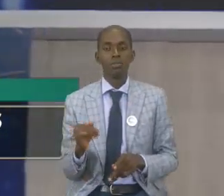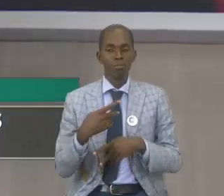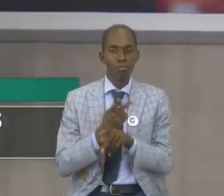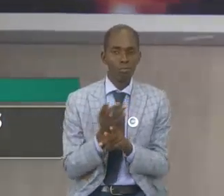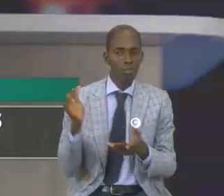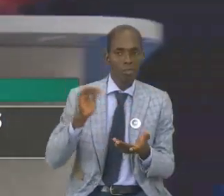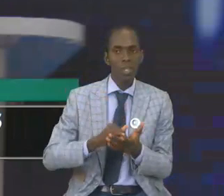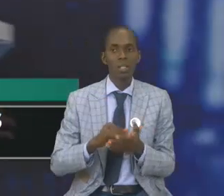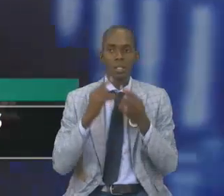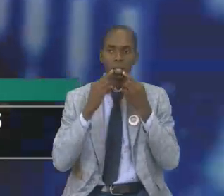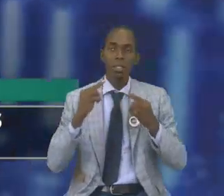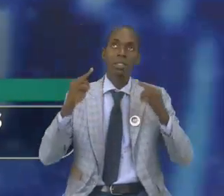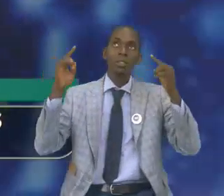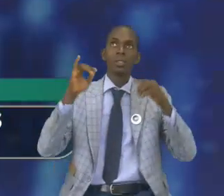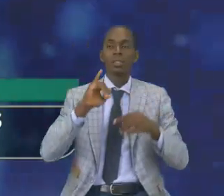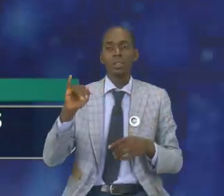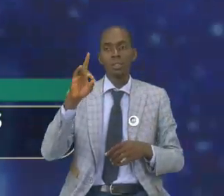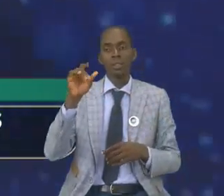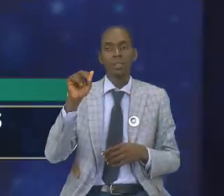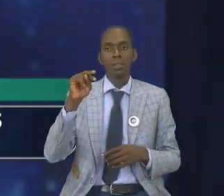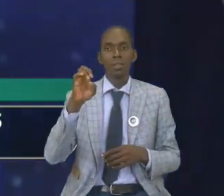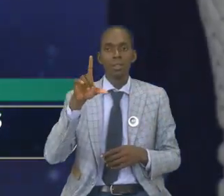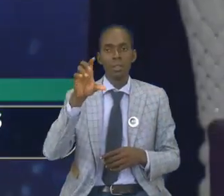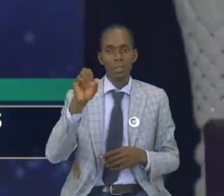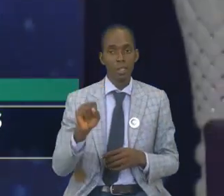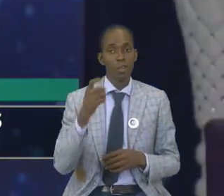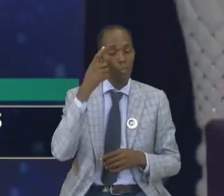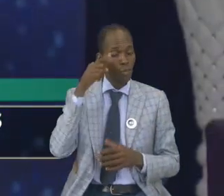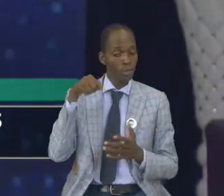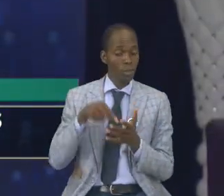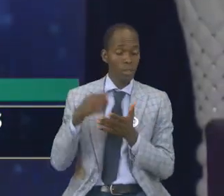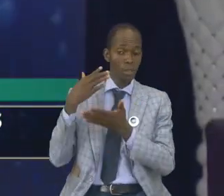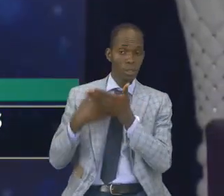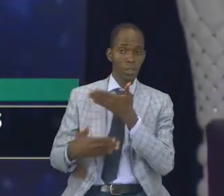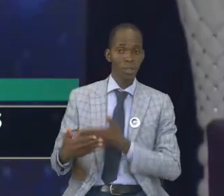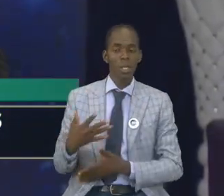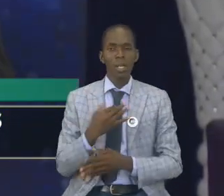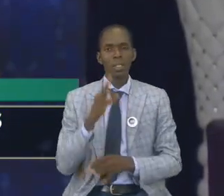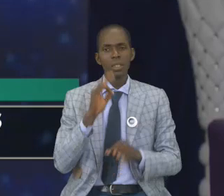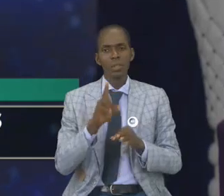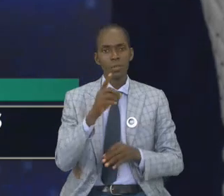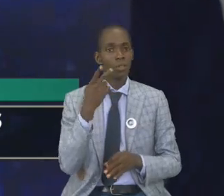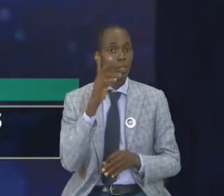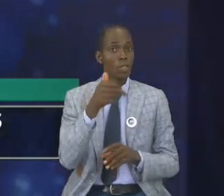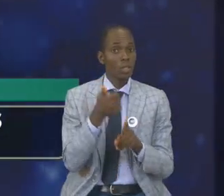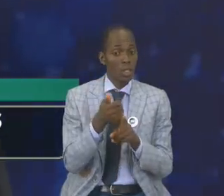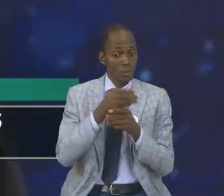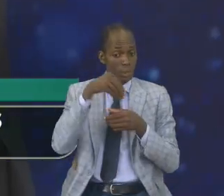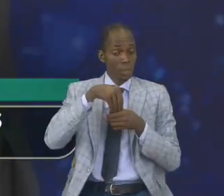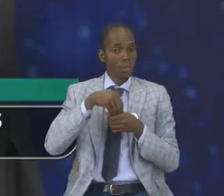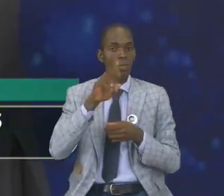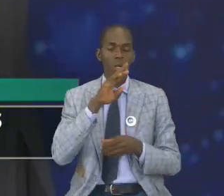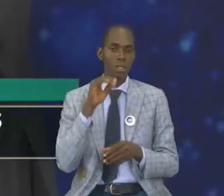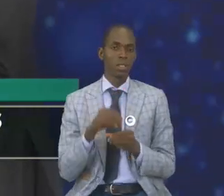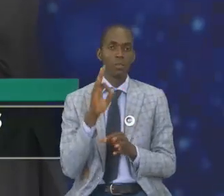for this generation. And if you count yourself in, you are in. If you say, I want to